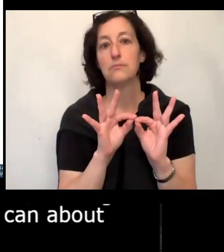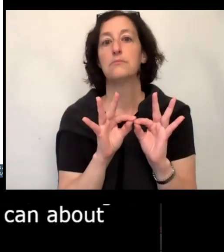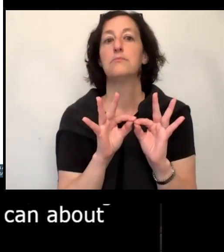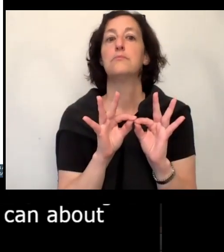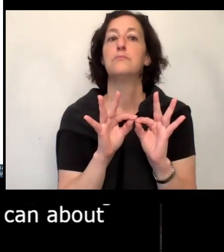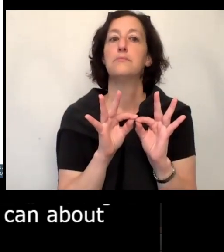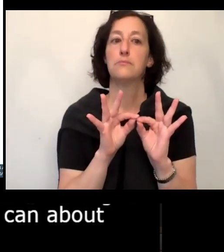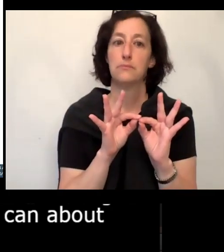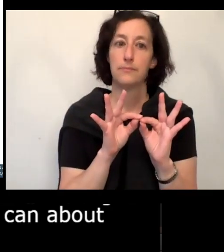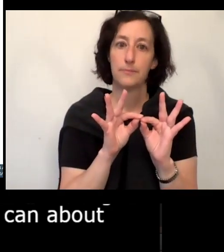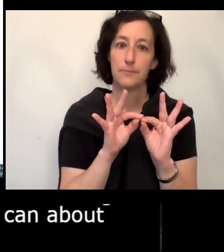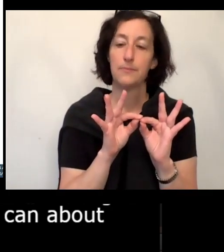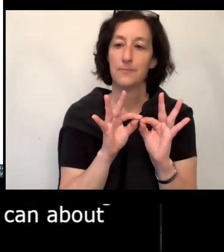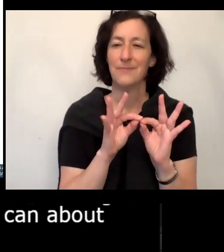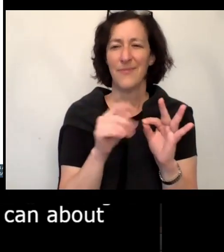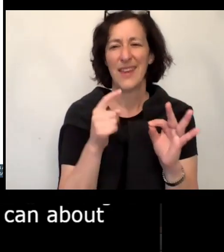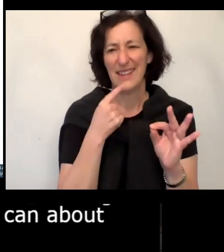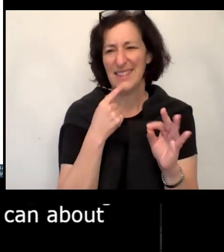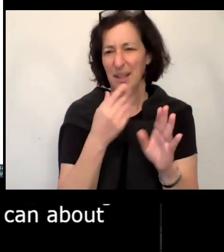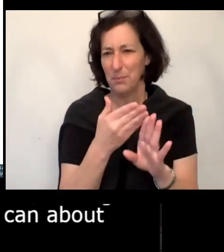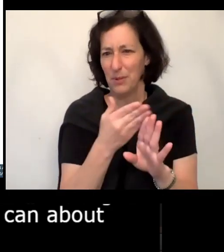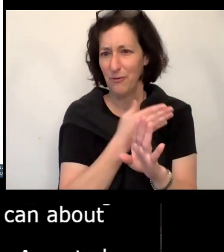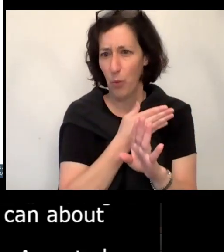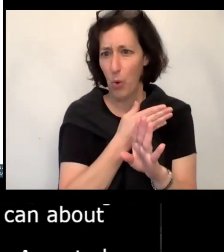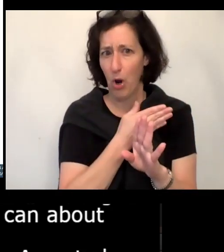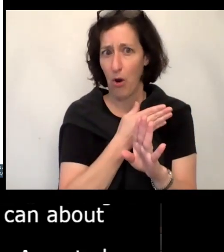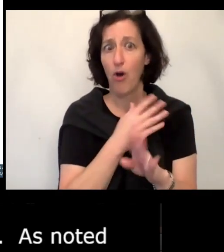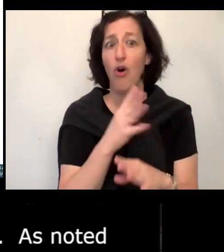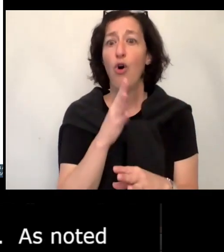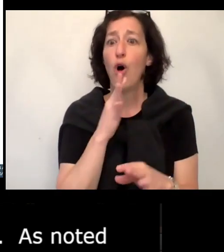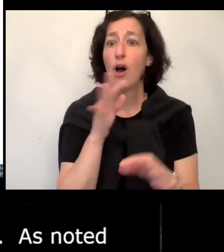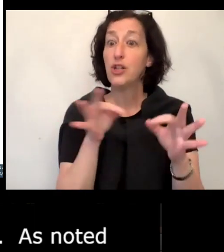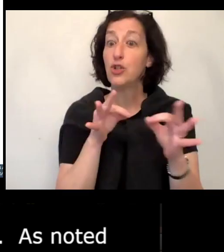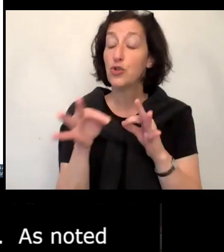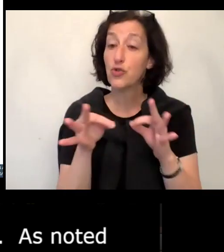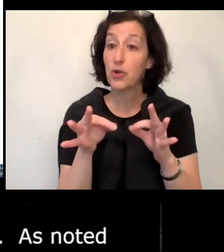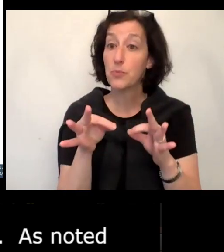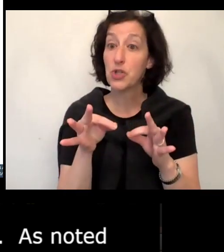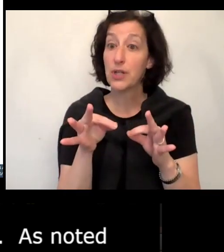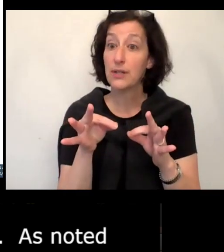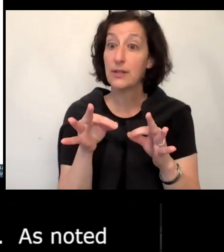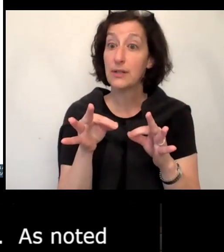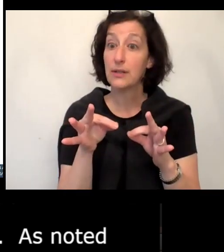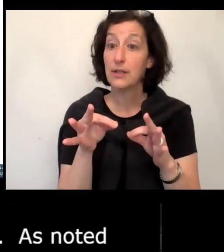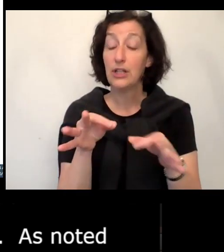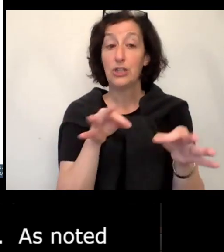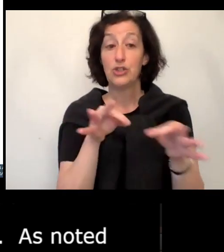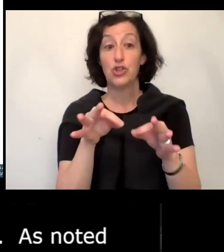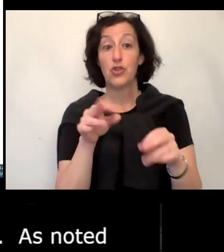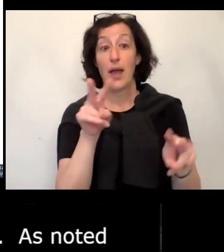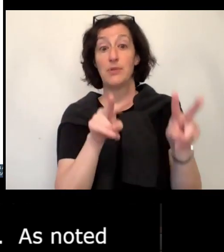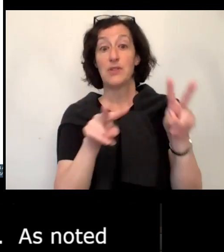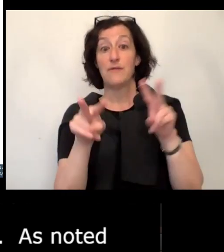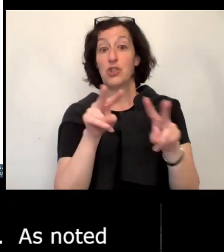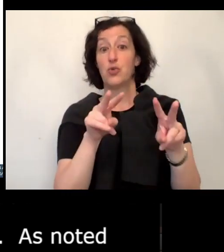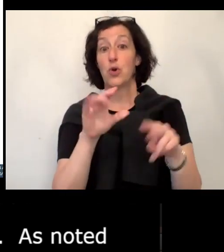As noted before, this is providing an audible description of visual cues.